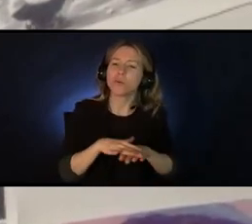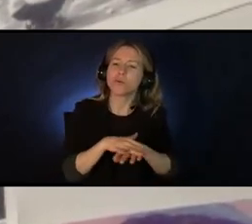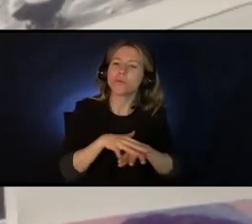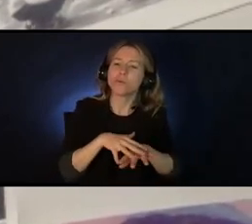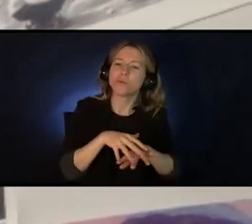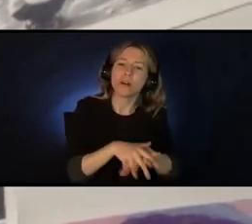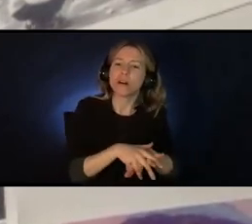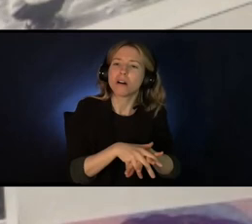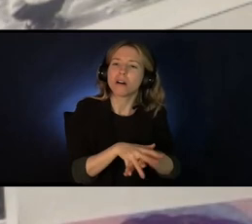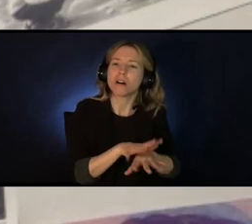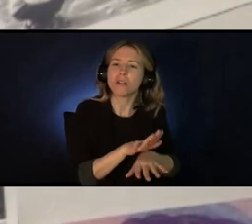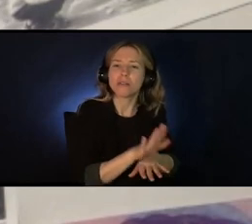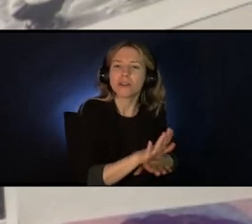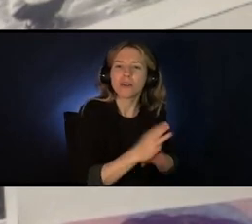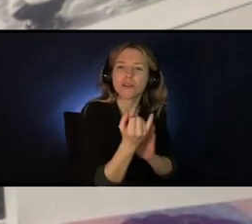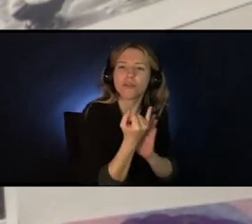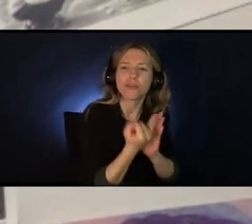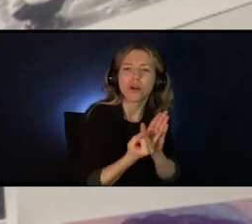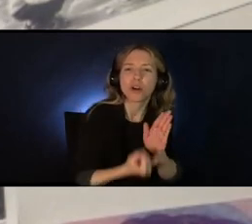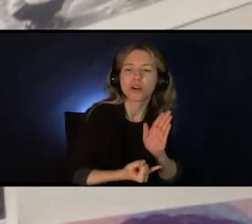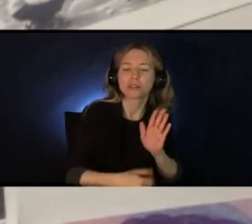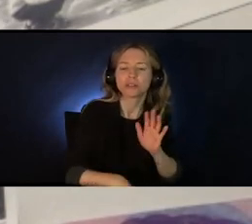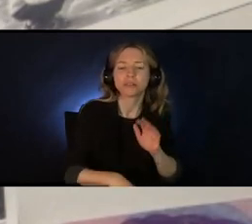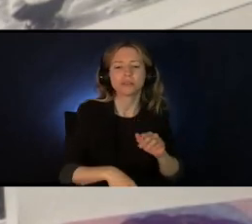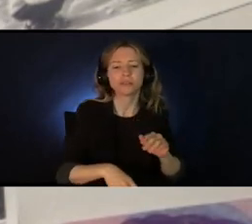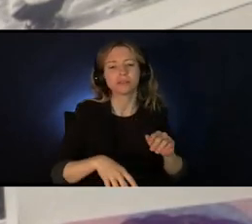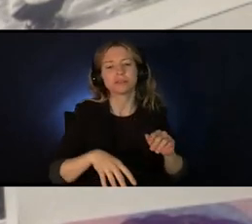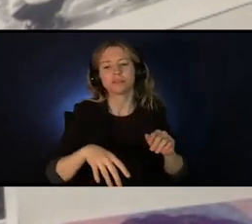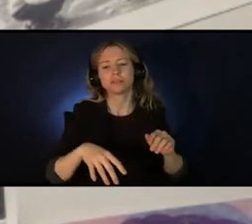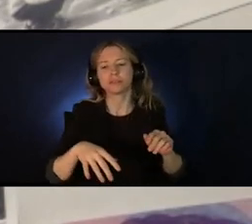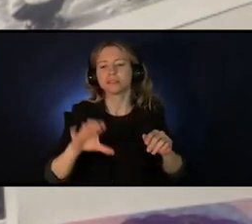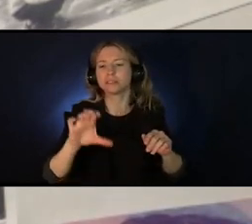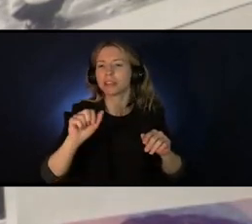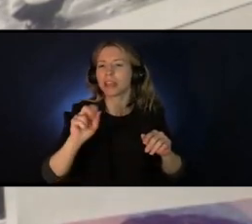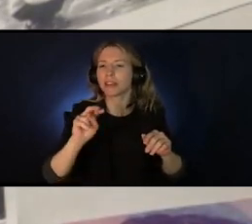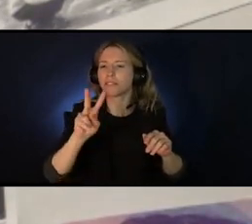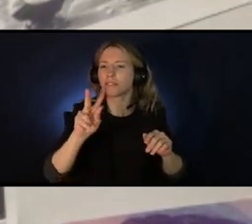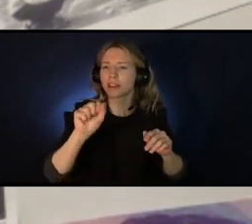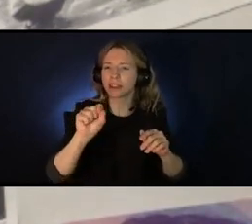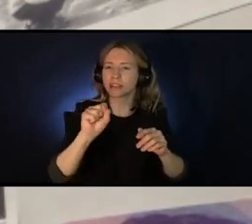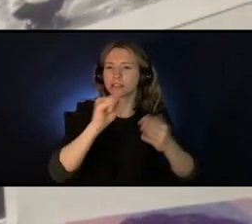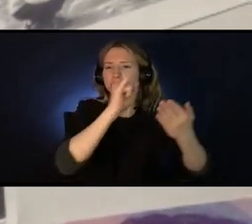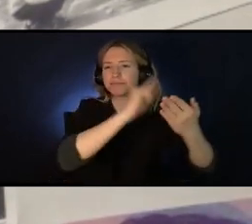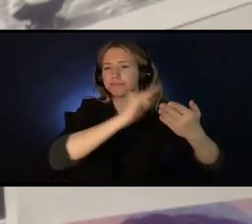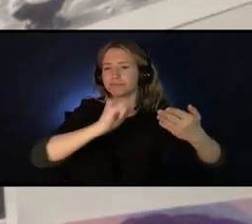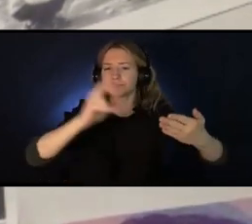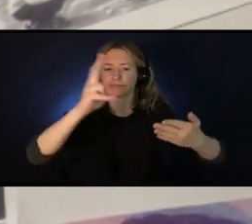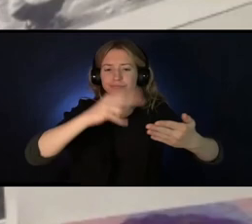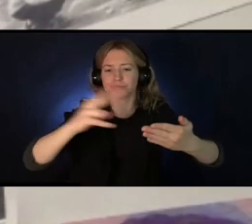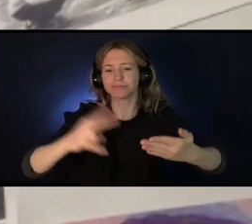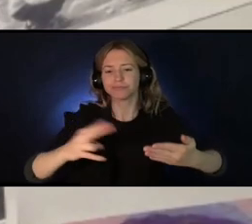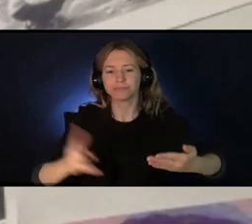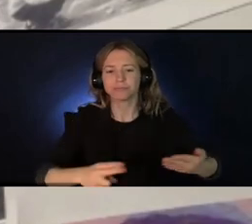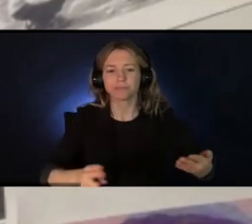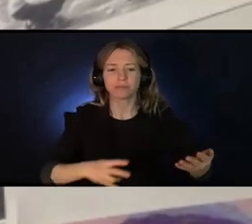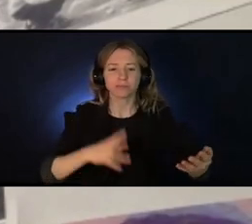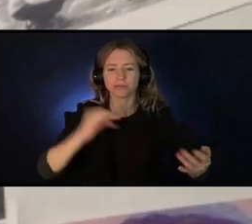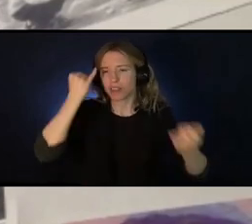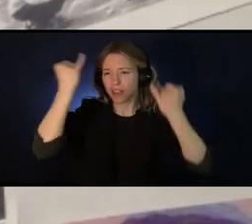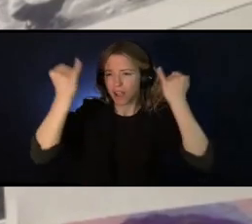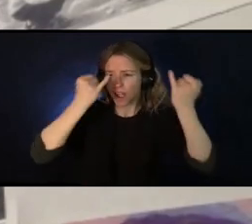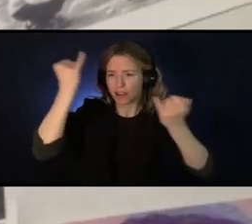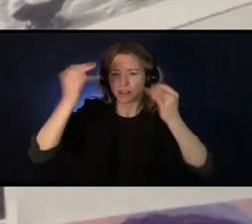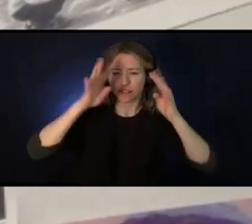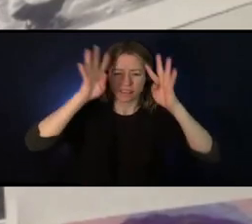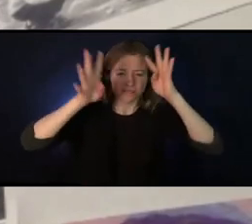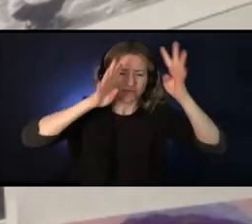images applied to canvas, stories molded into clay, or conjured from driftwood, the arrangement of earthly